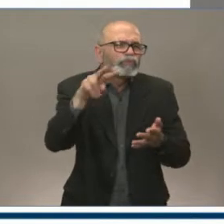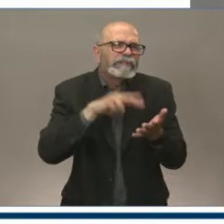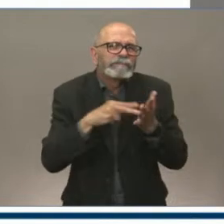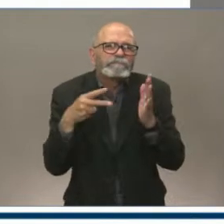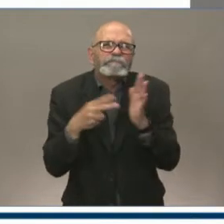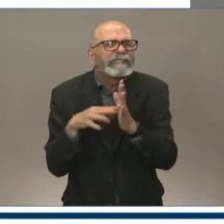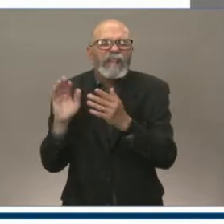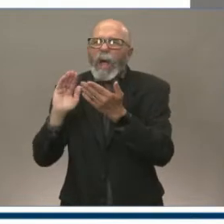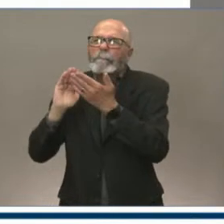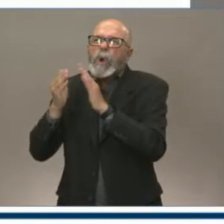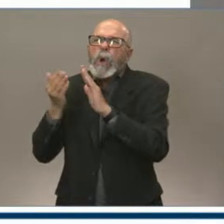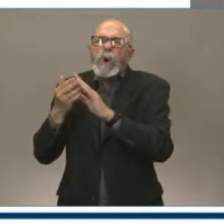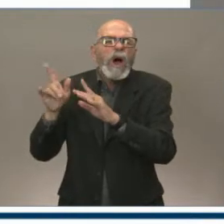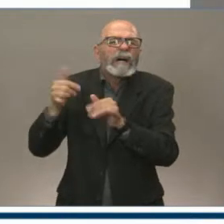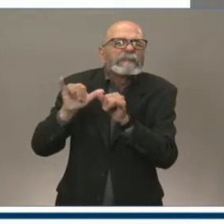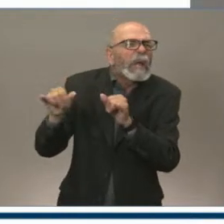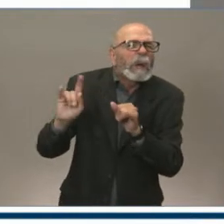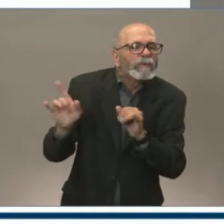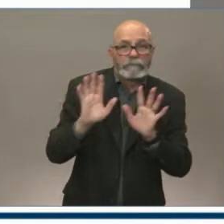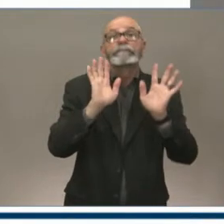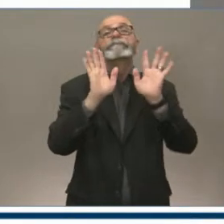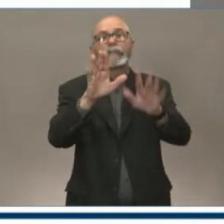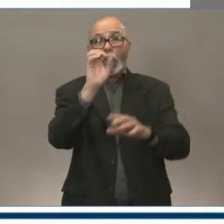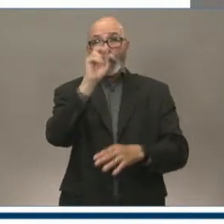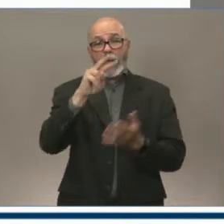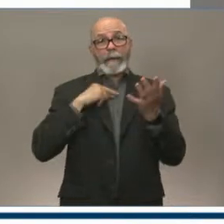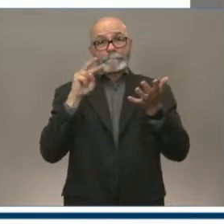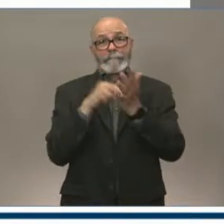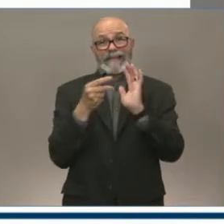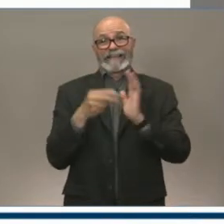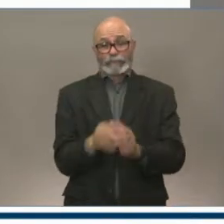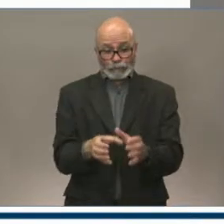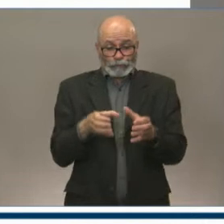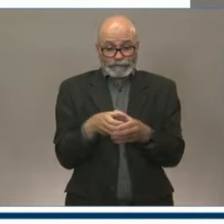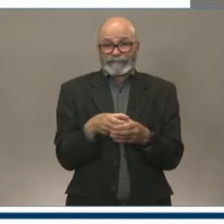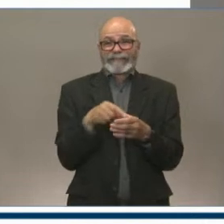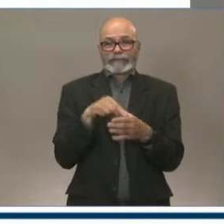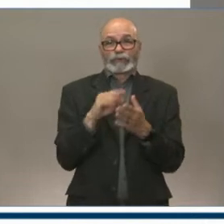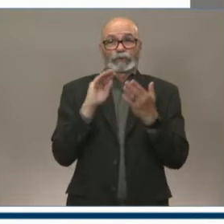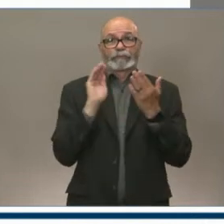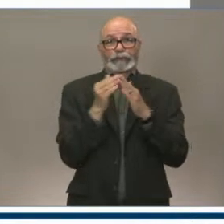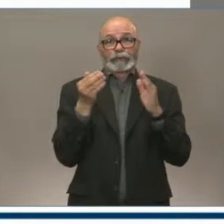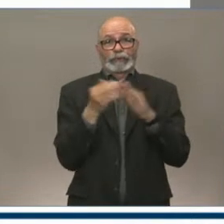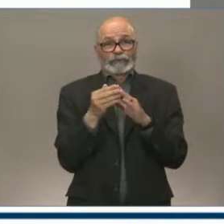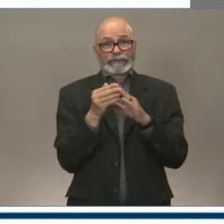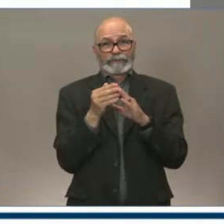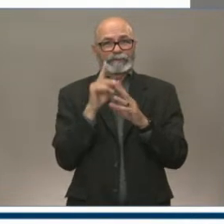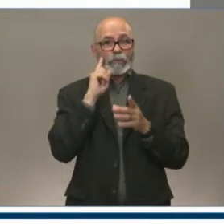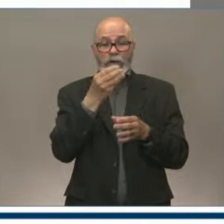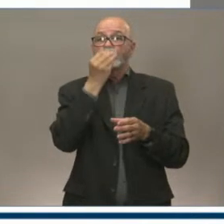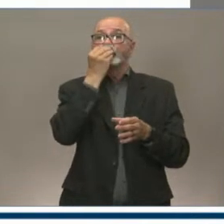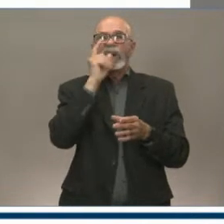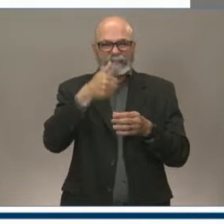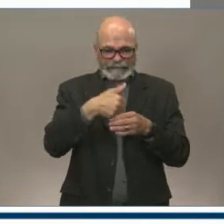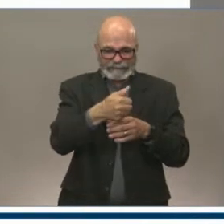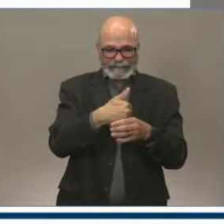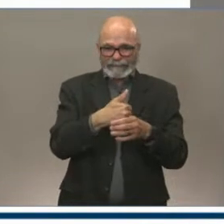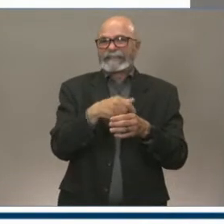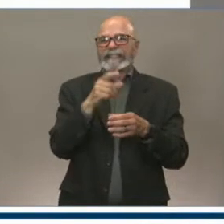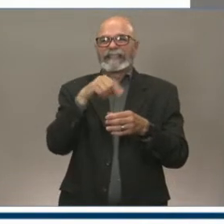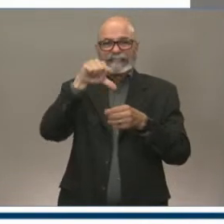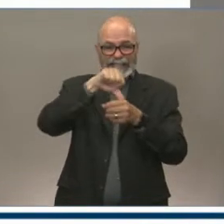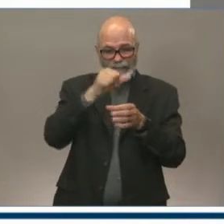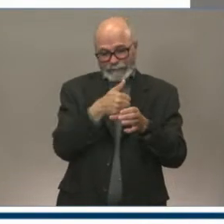community. Your community is where you access essential or necessary services or products like food, gas,